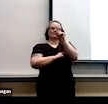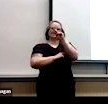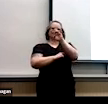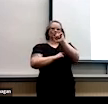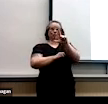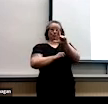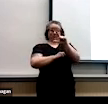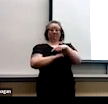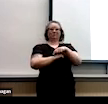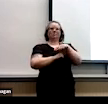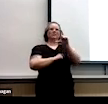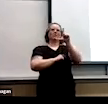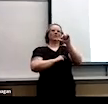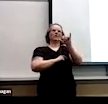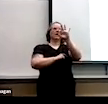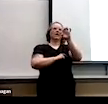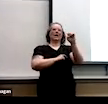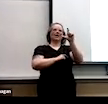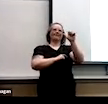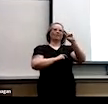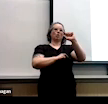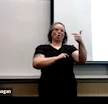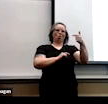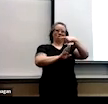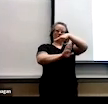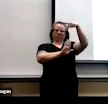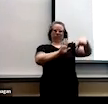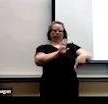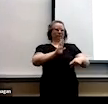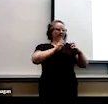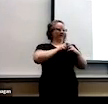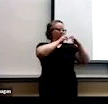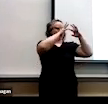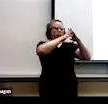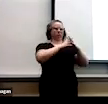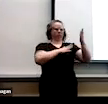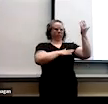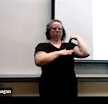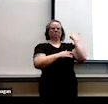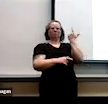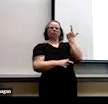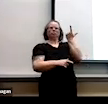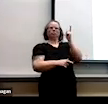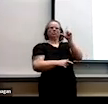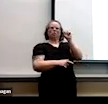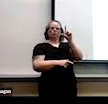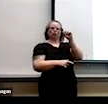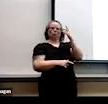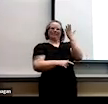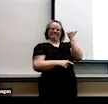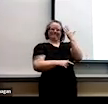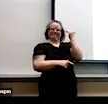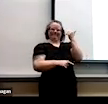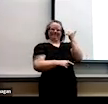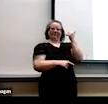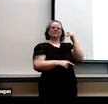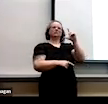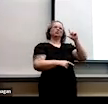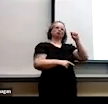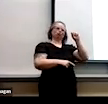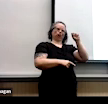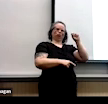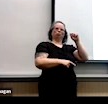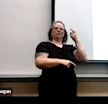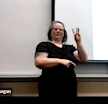in 2014-15, and it is essentially a program for patients who have special healthcare needs that are related to a condition of childhood